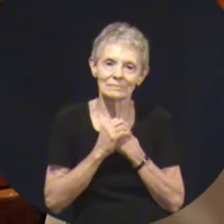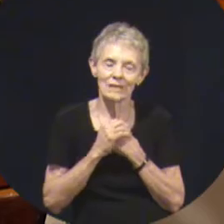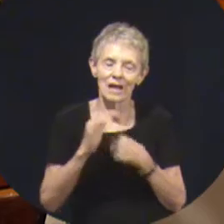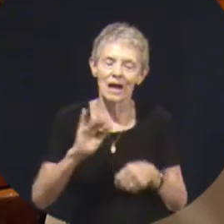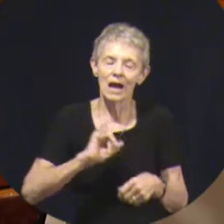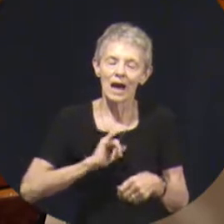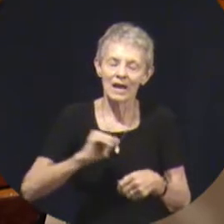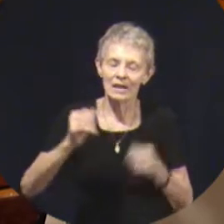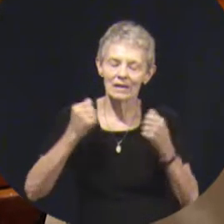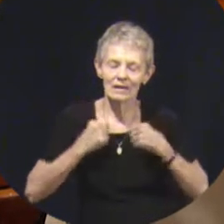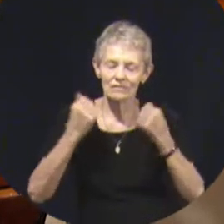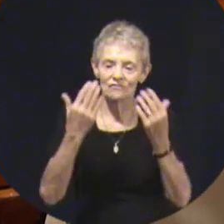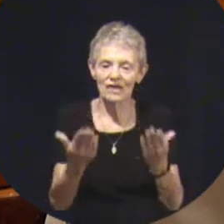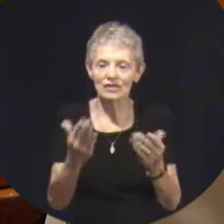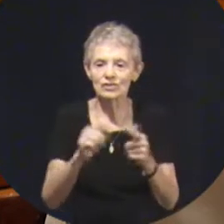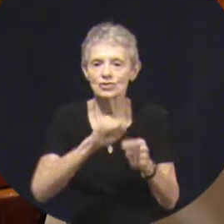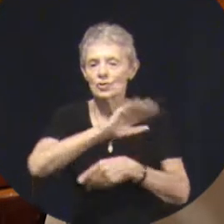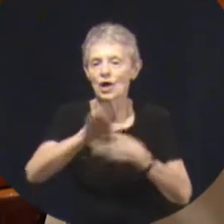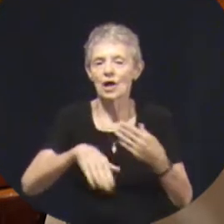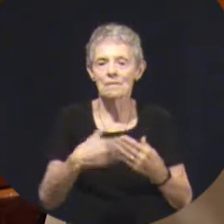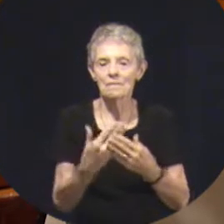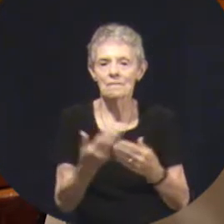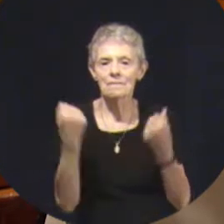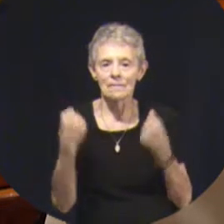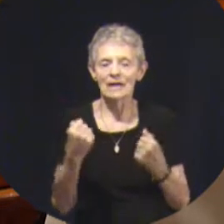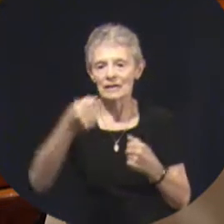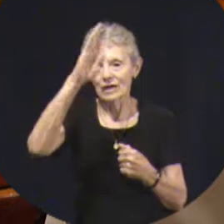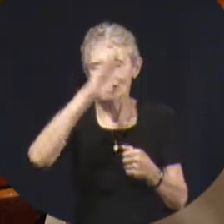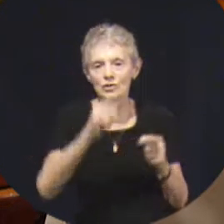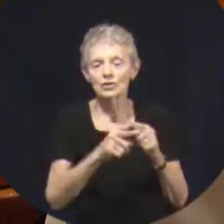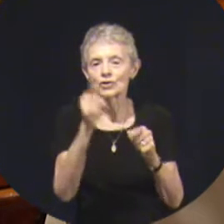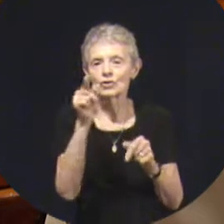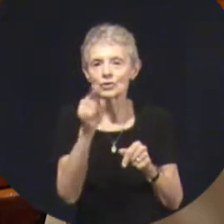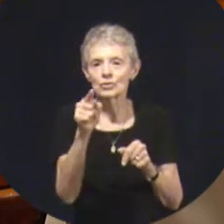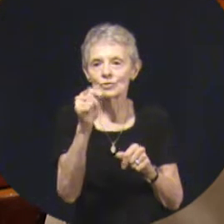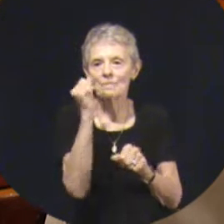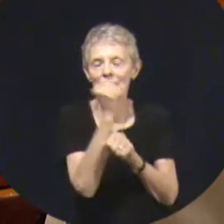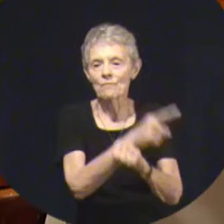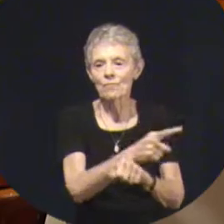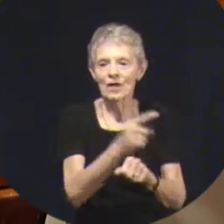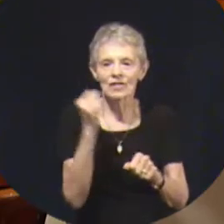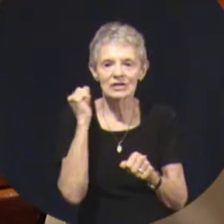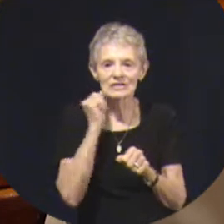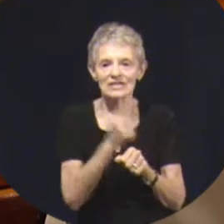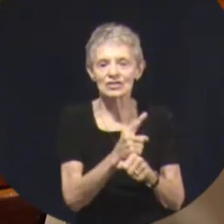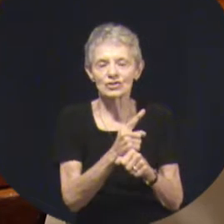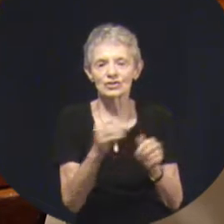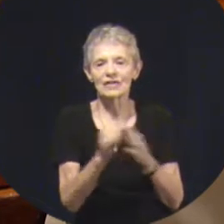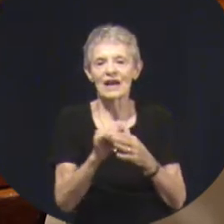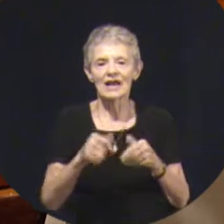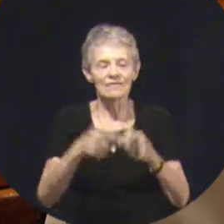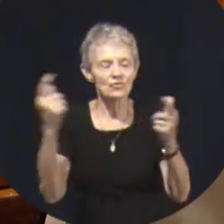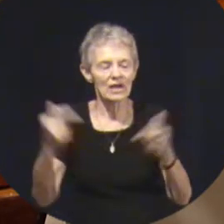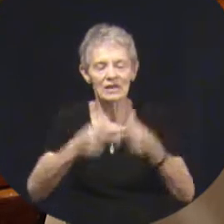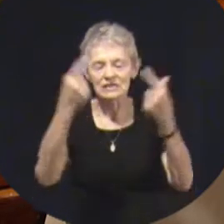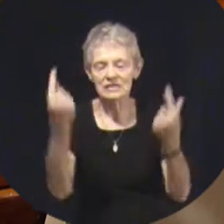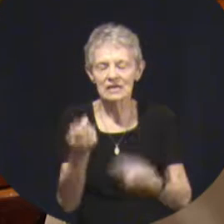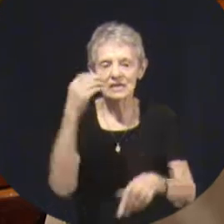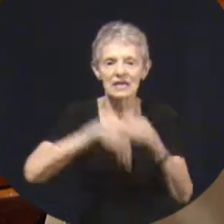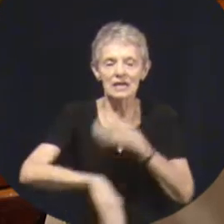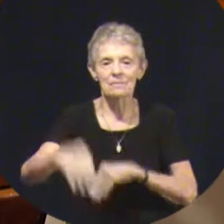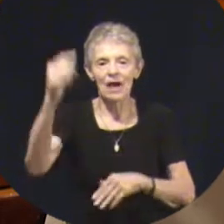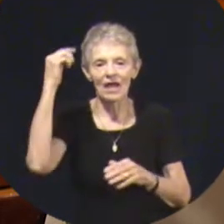I confess to Almighty God and to you, my brothers and sisters, that I have greatly sinned in my